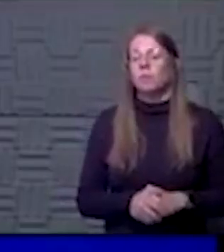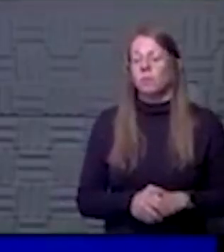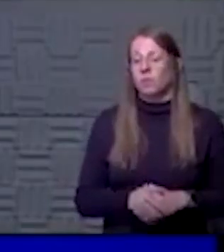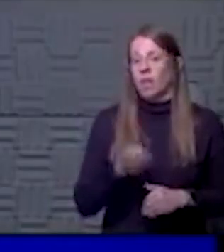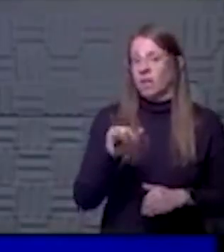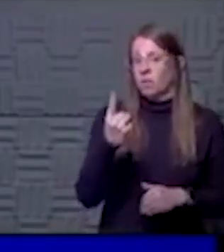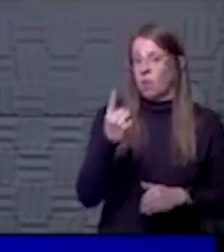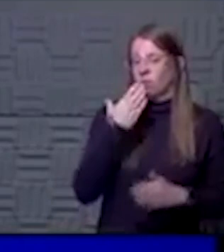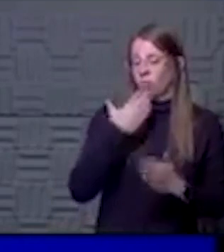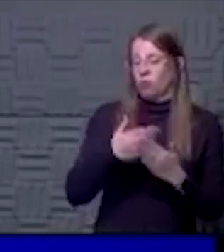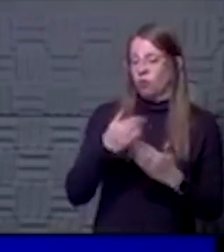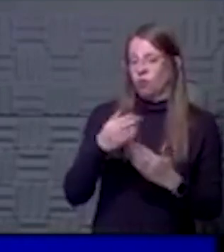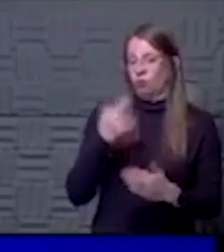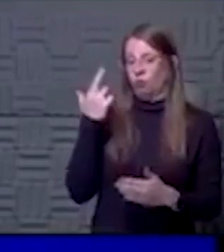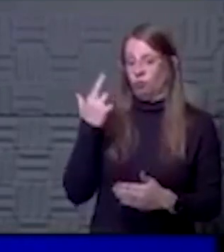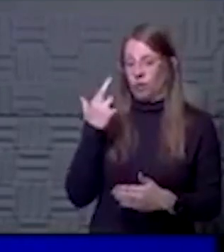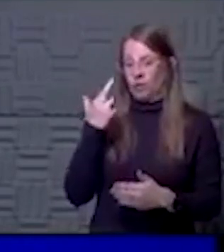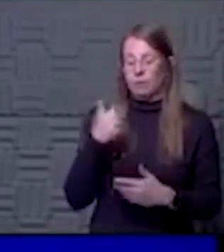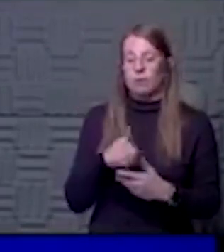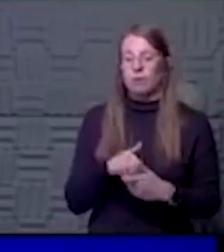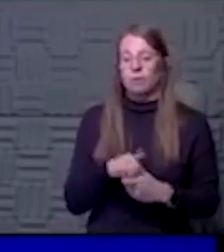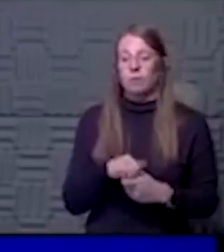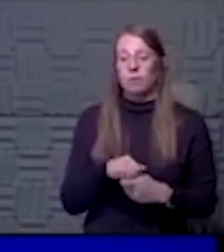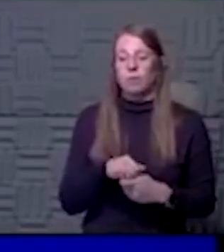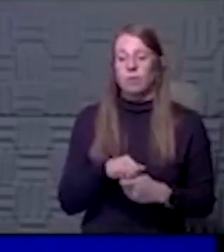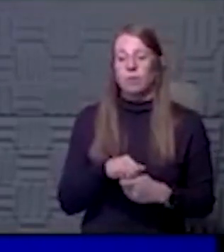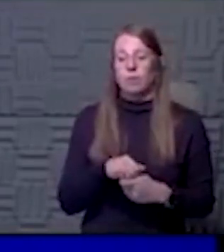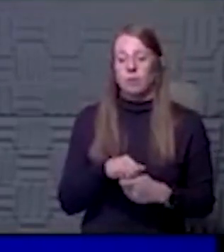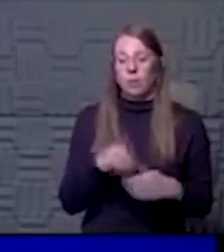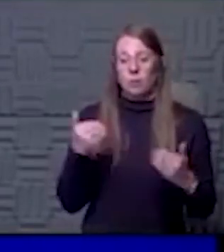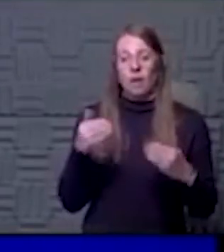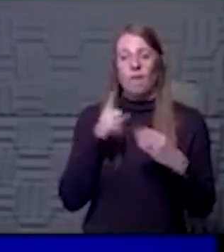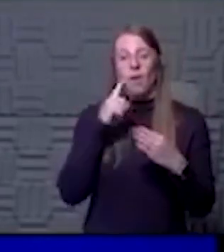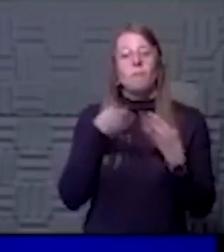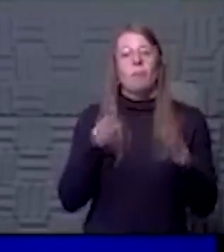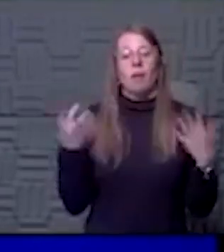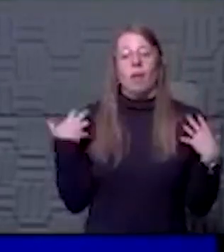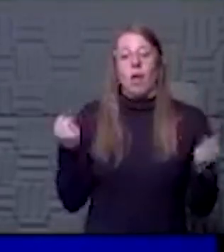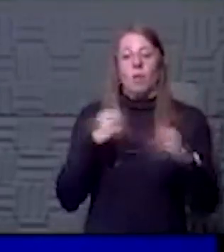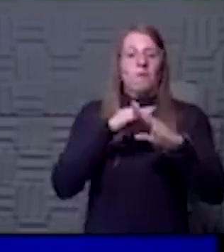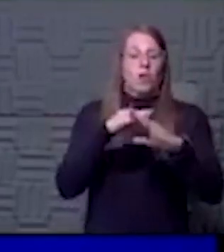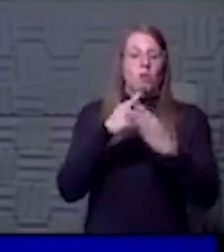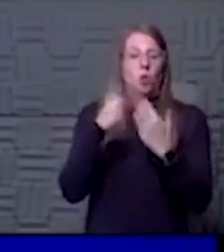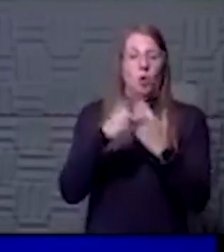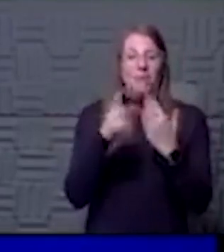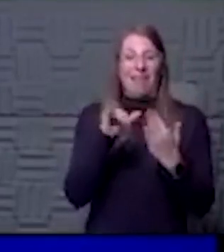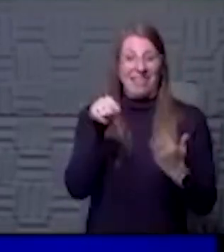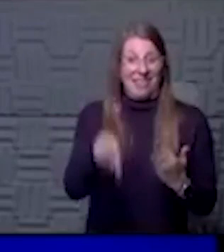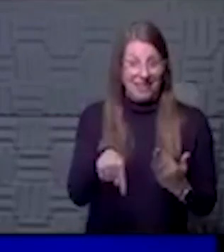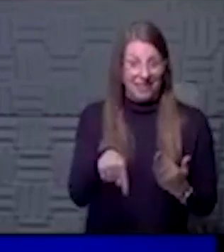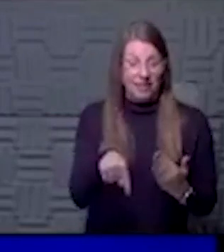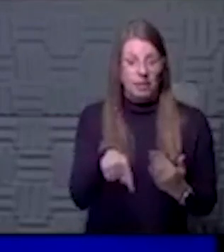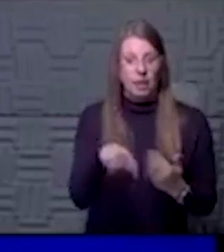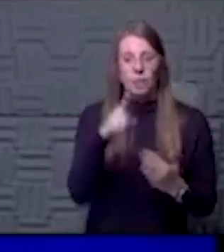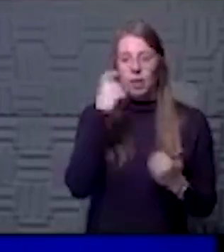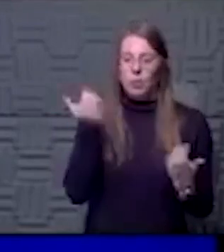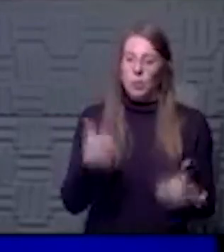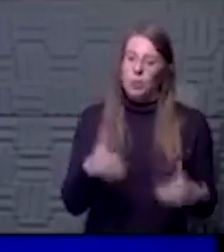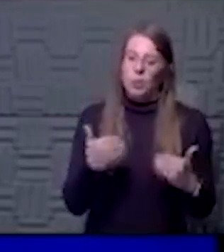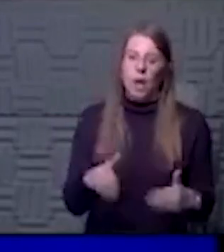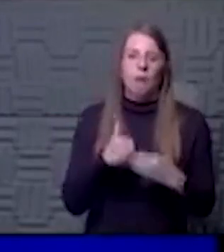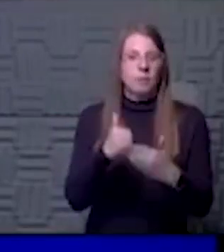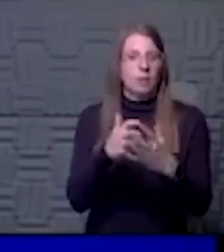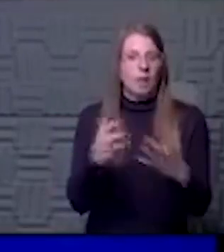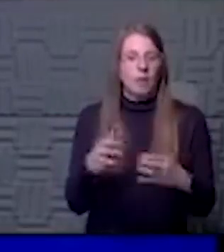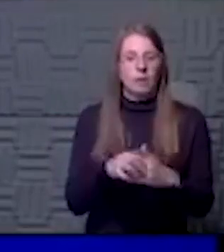one good reason that we want a strong public health prevention program for something like this, because it makes all the difference when we go.